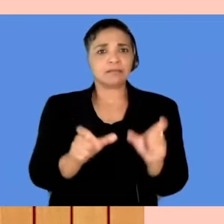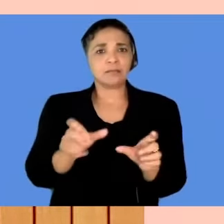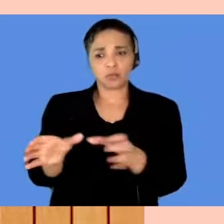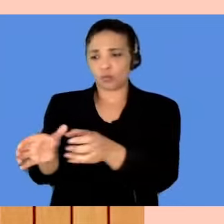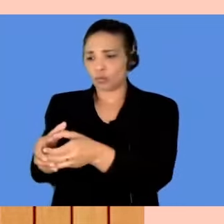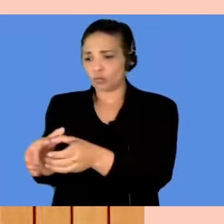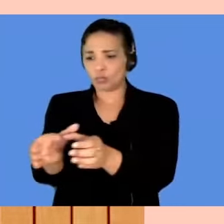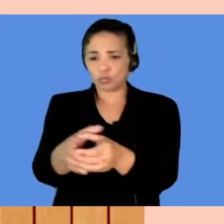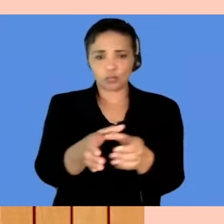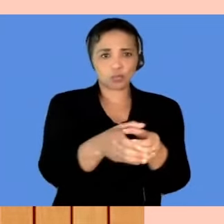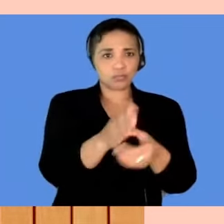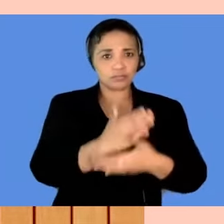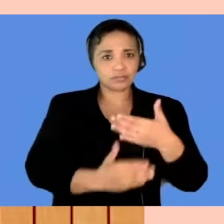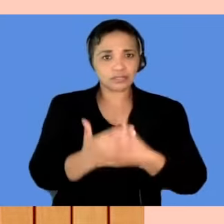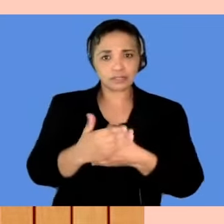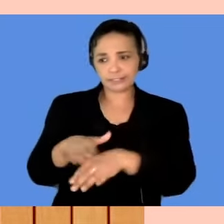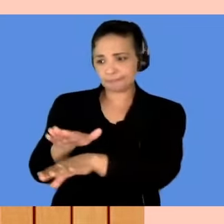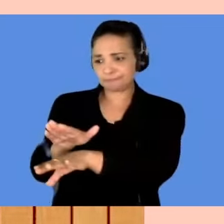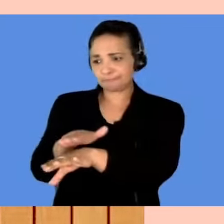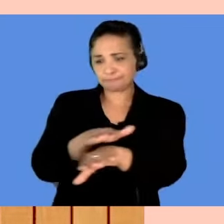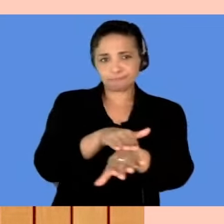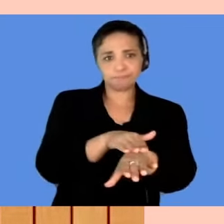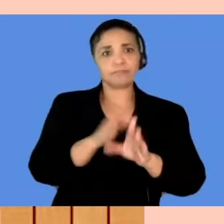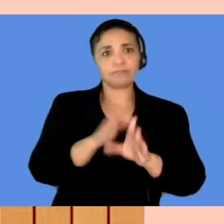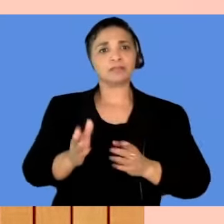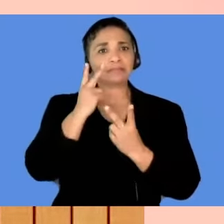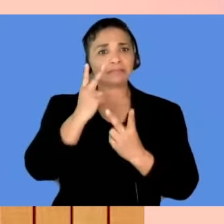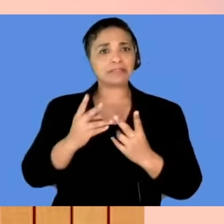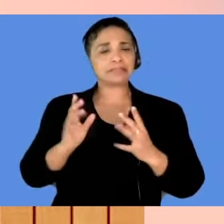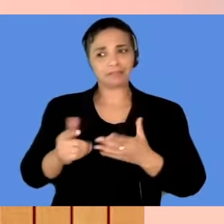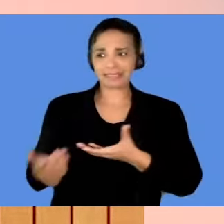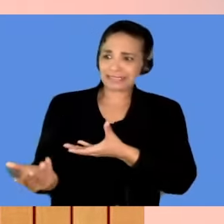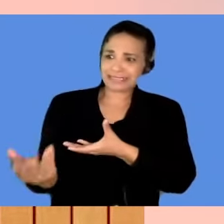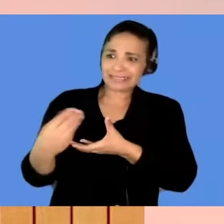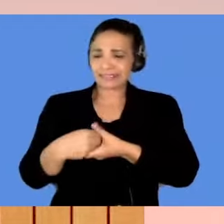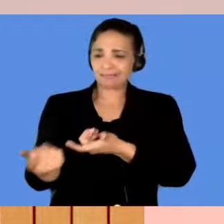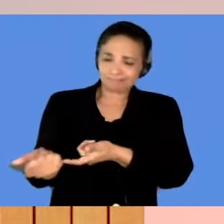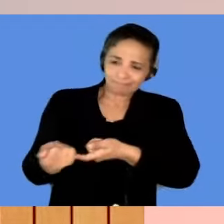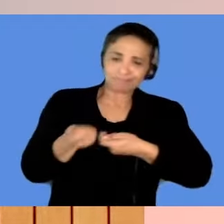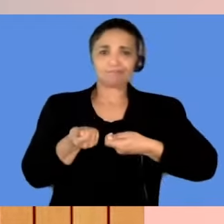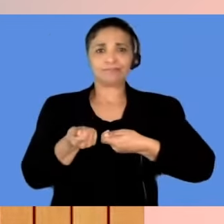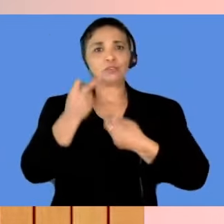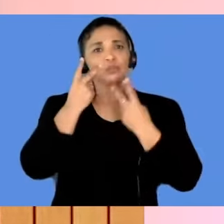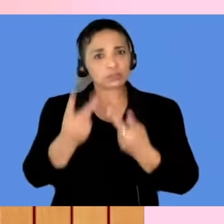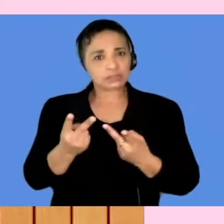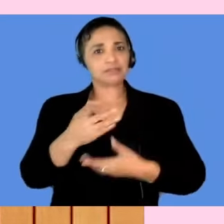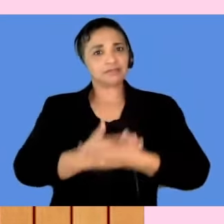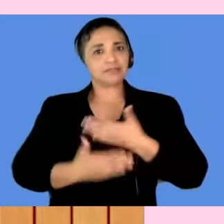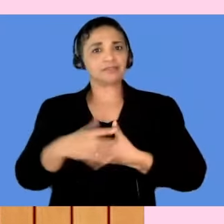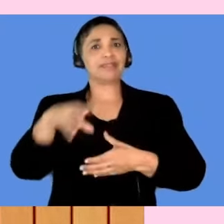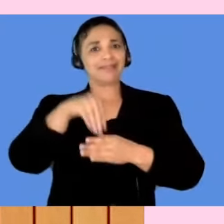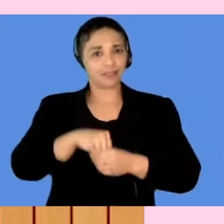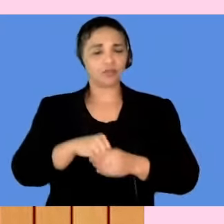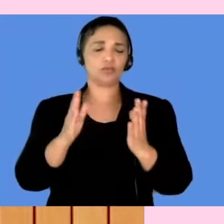to create the kind of buzz that is required to bring the spotlight on disability. And I reiterate